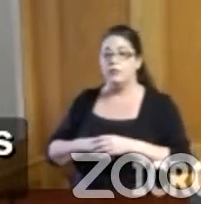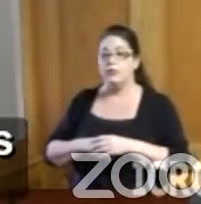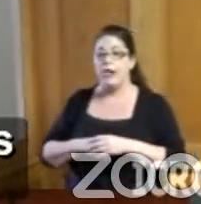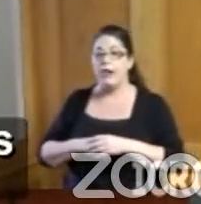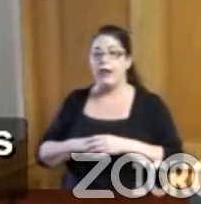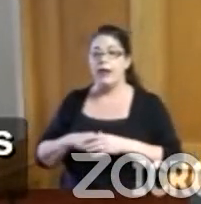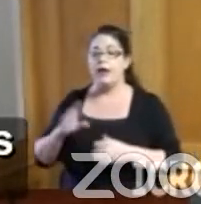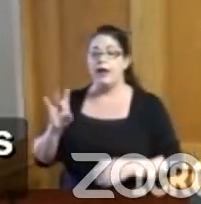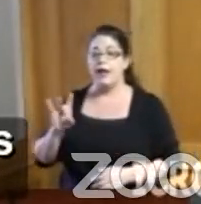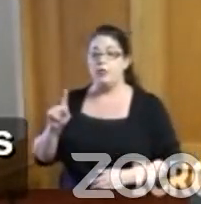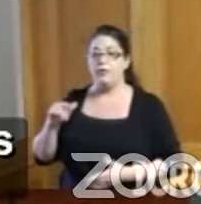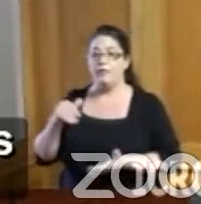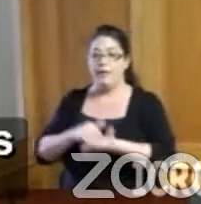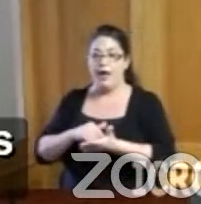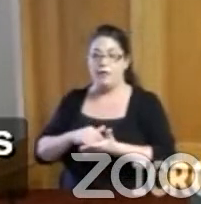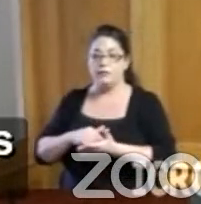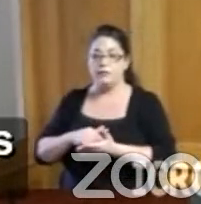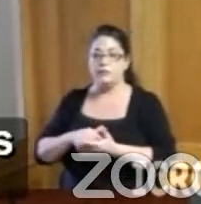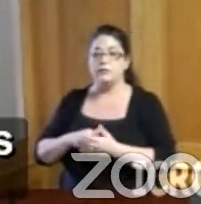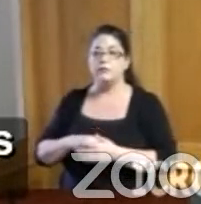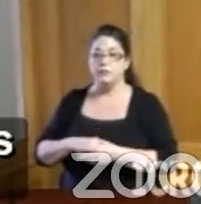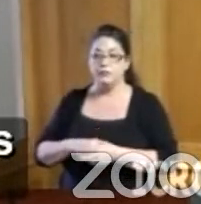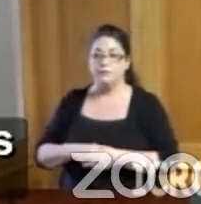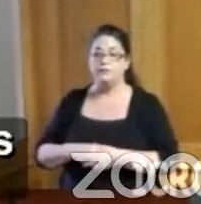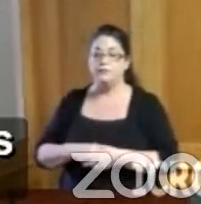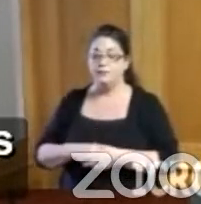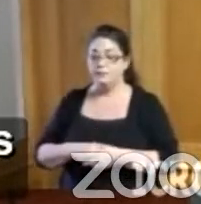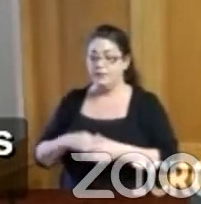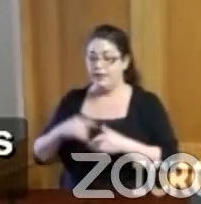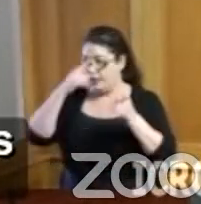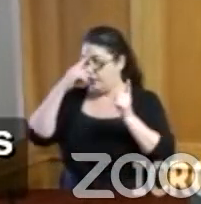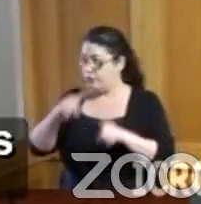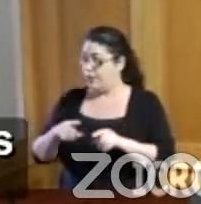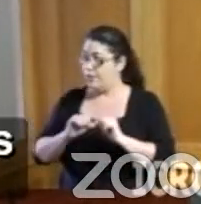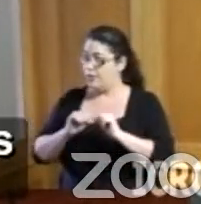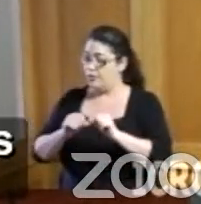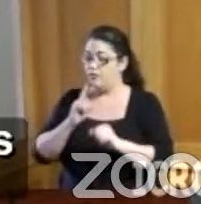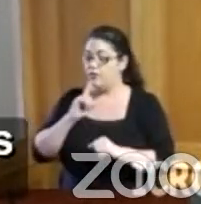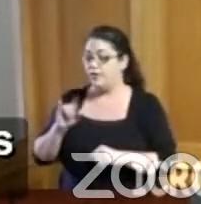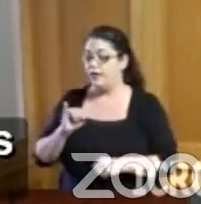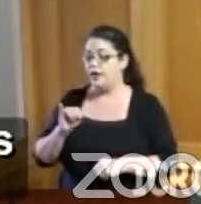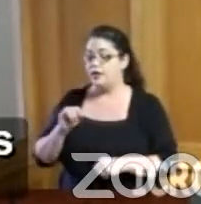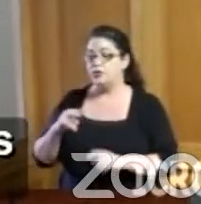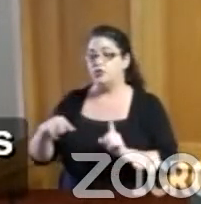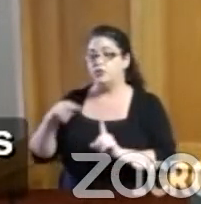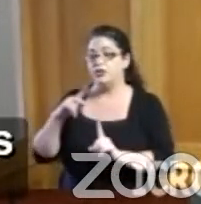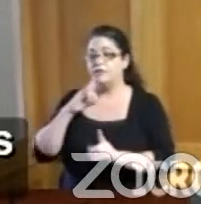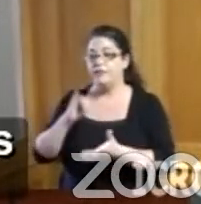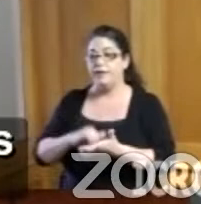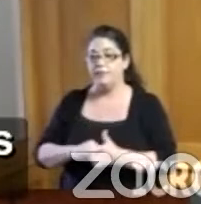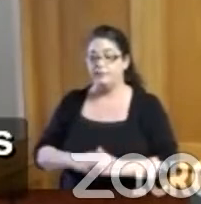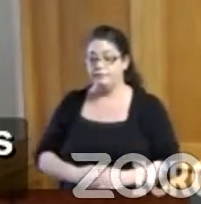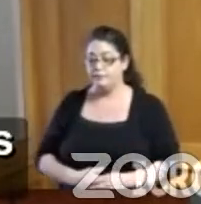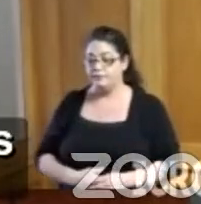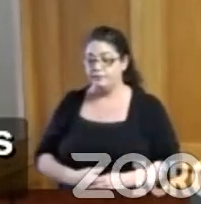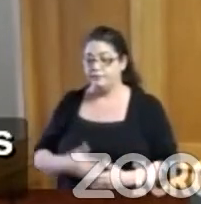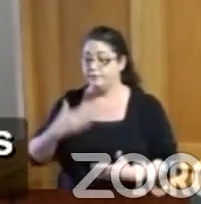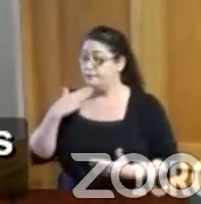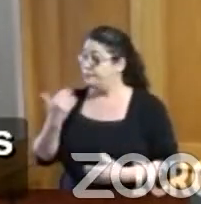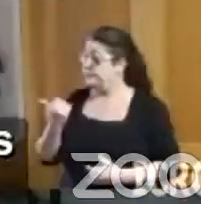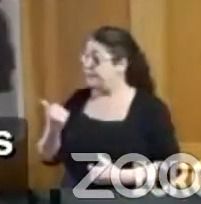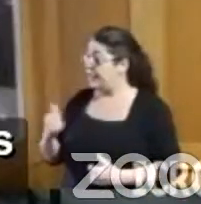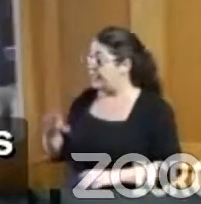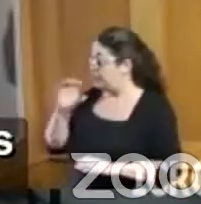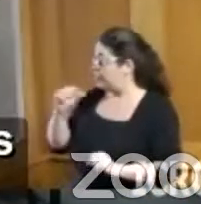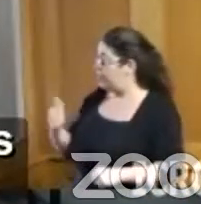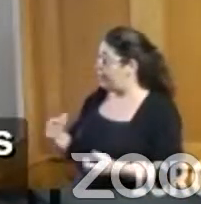is $81,000. And this agreement outlines both the jurisdiction's responsibilities. Thank you. Any discussion